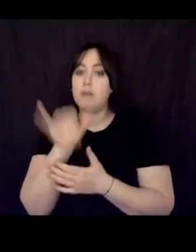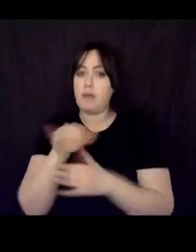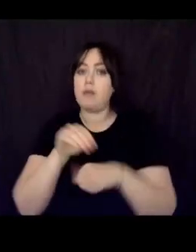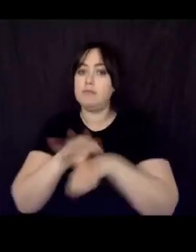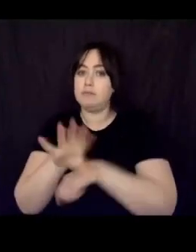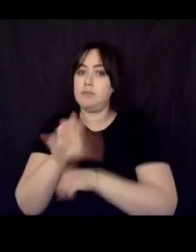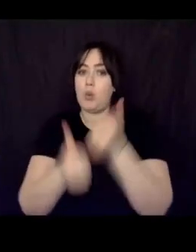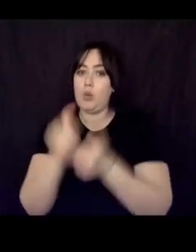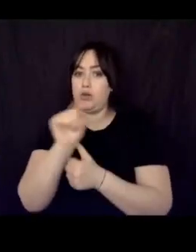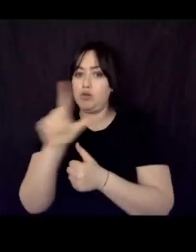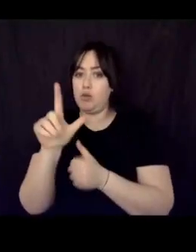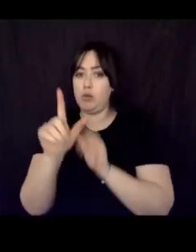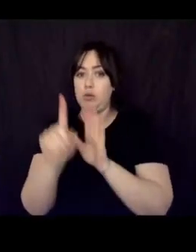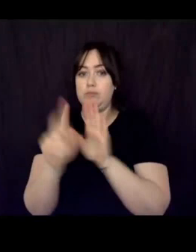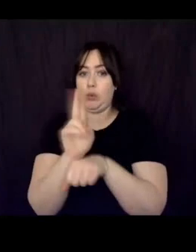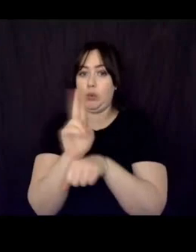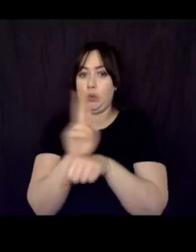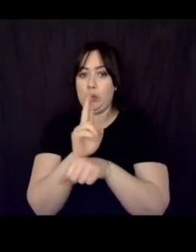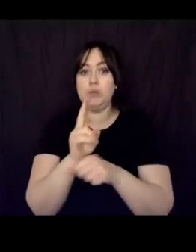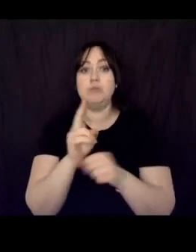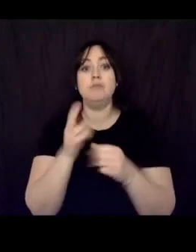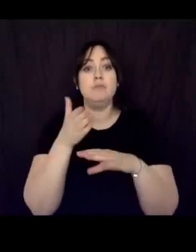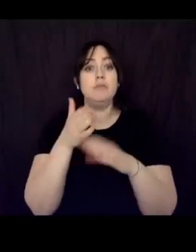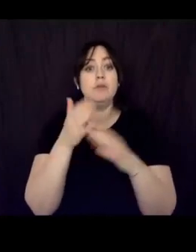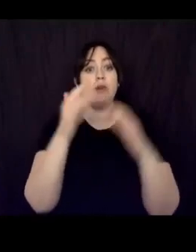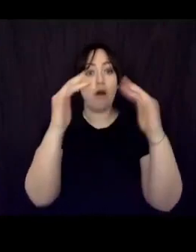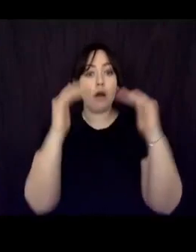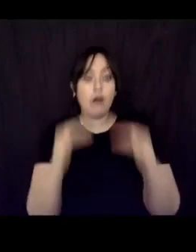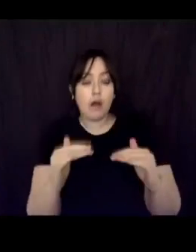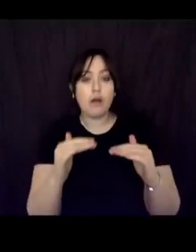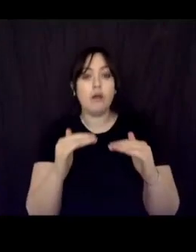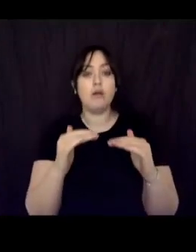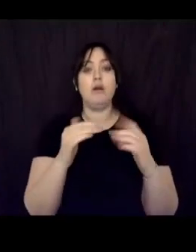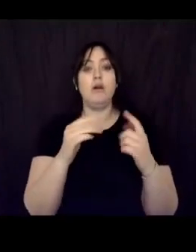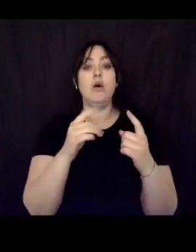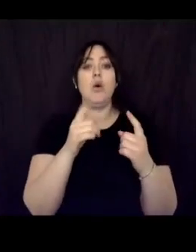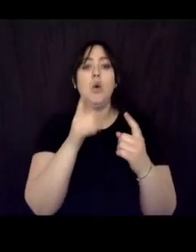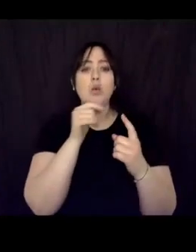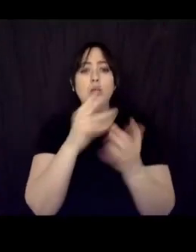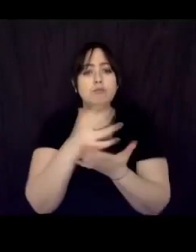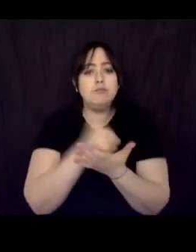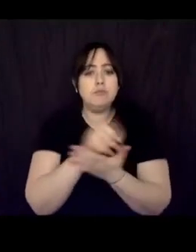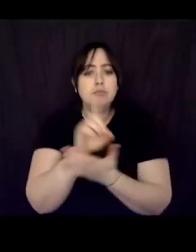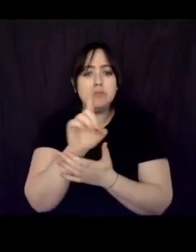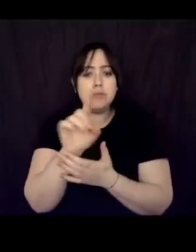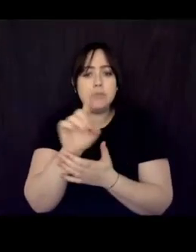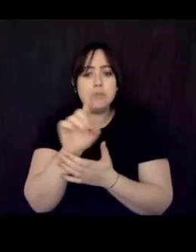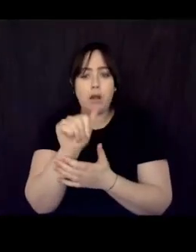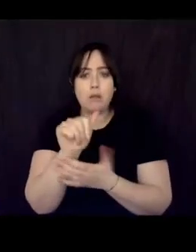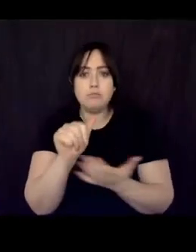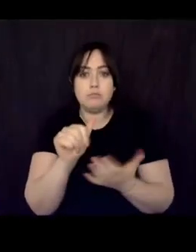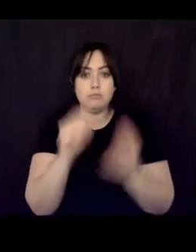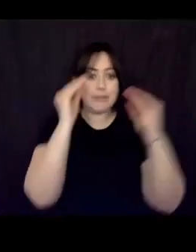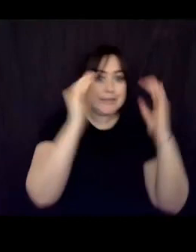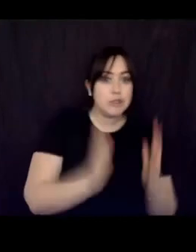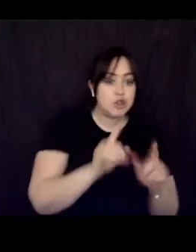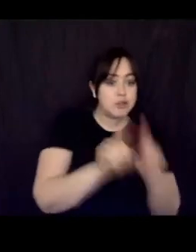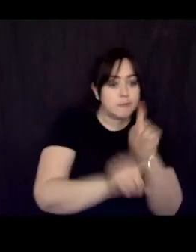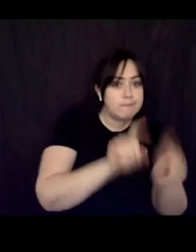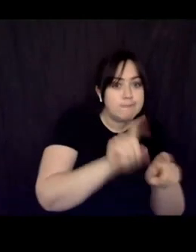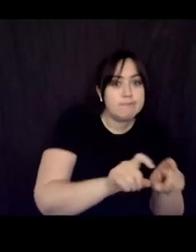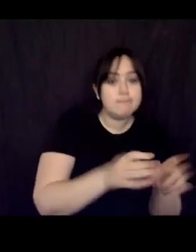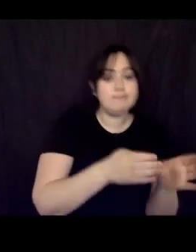And then going down from that, who will be collecting the data? Is it a teacher? Is it a health professional? Is